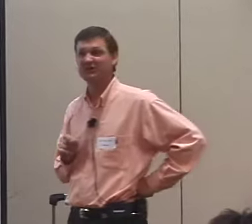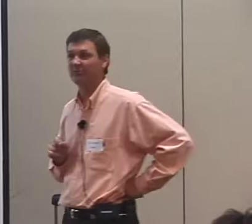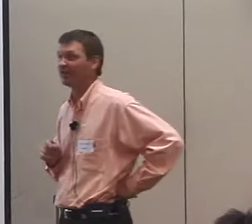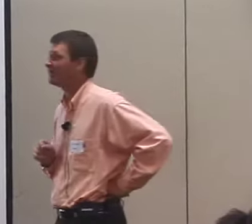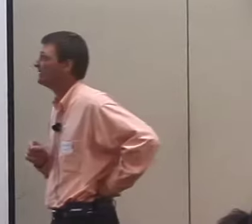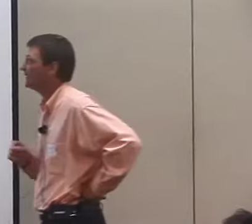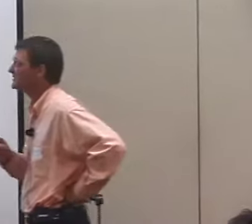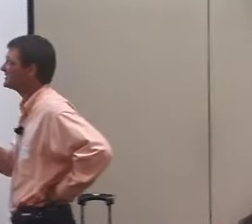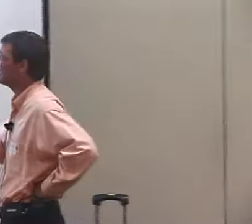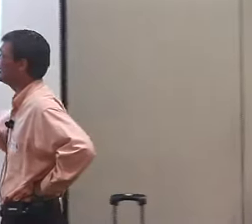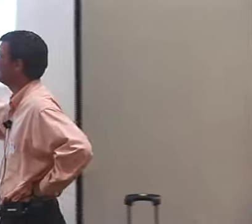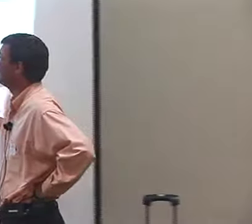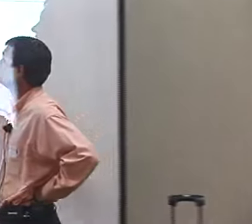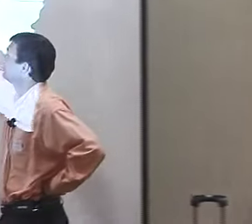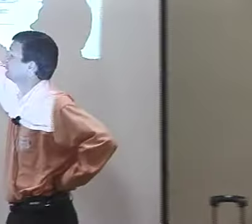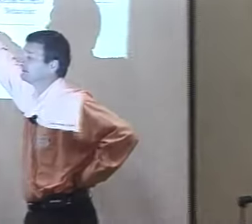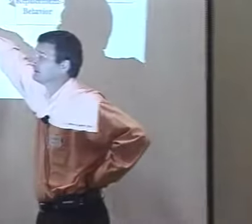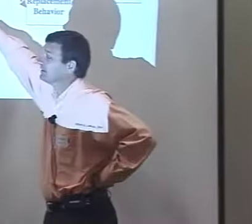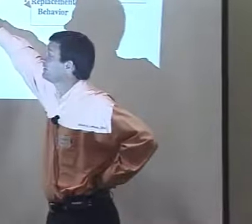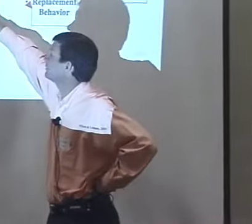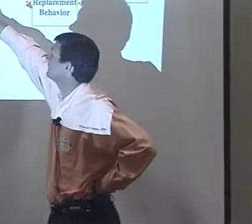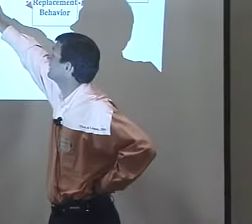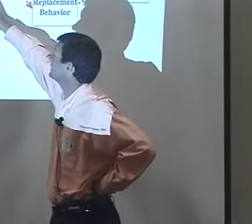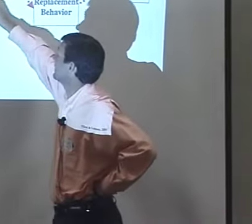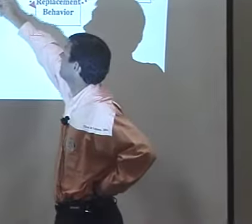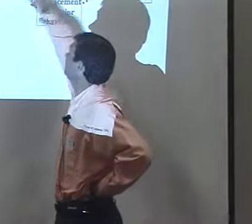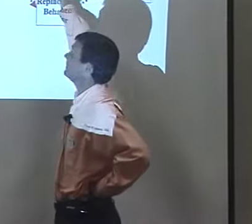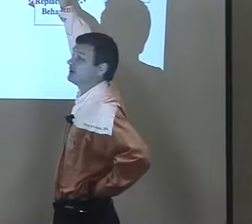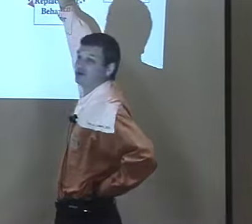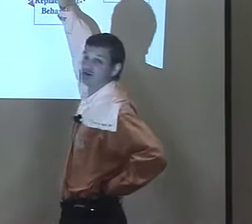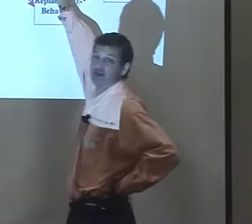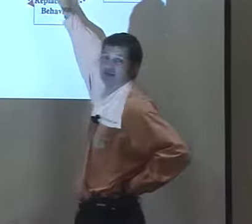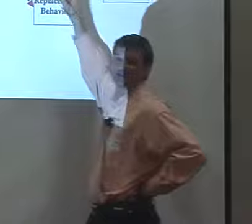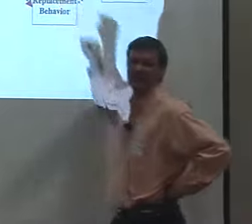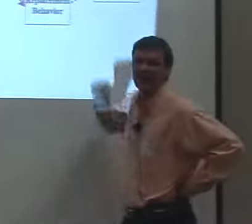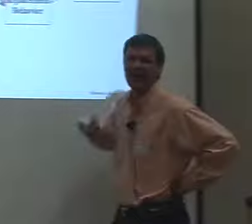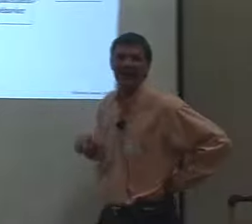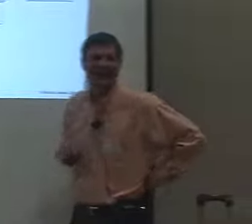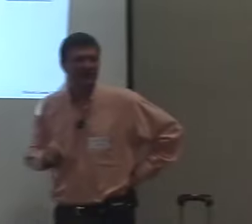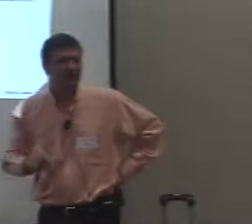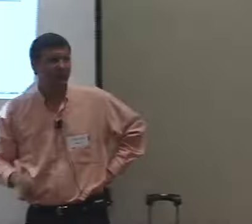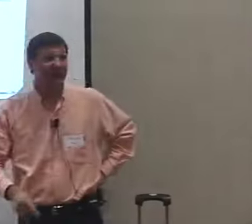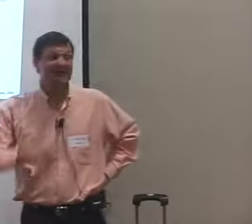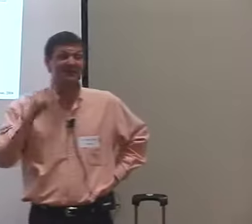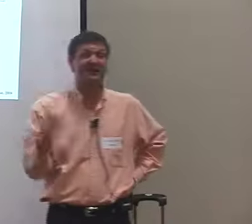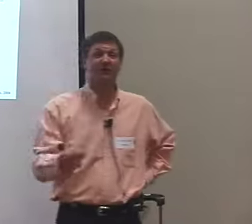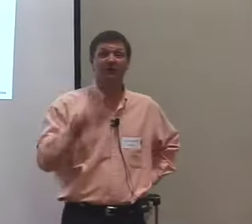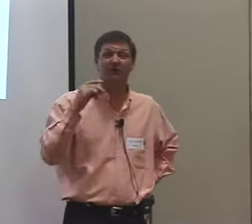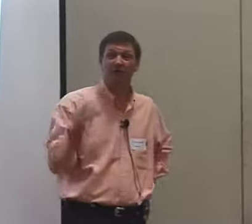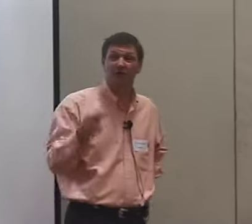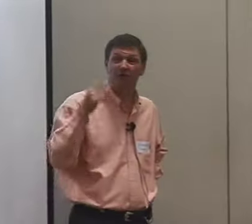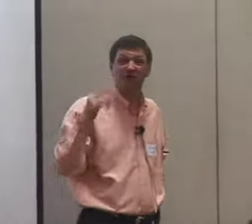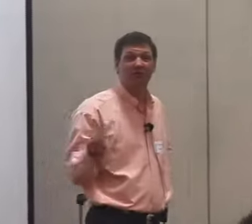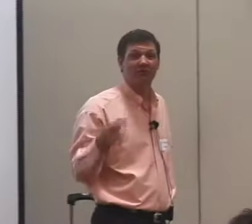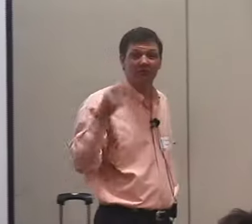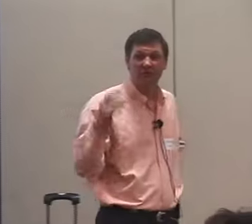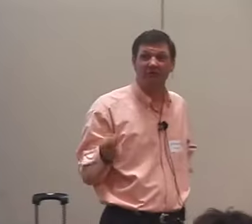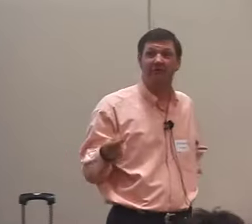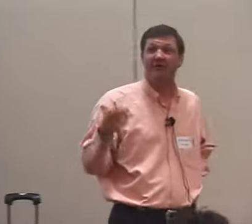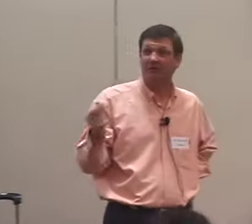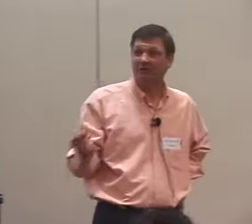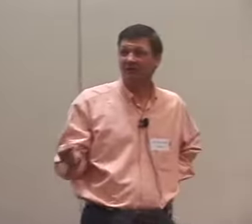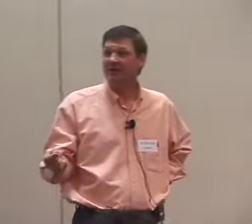do something. Here's the signal. When the signal happens, you do this. And as your brain does that over and over and over